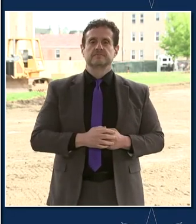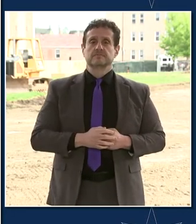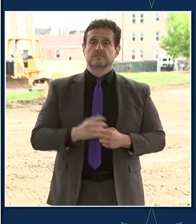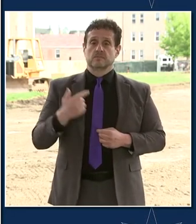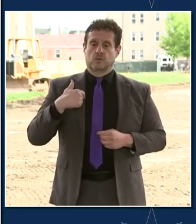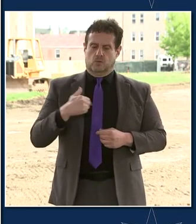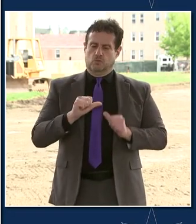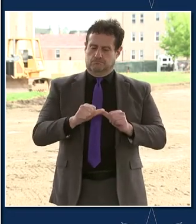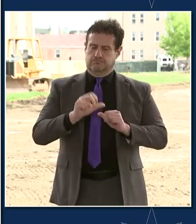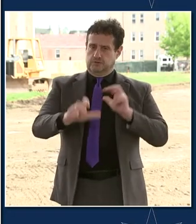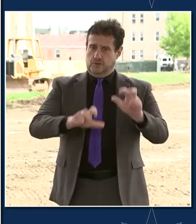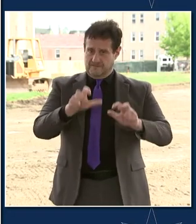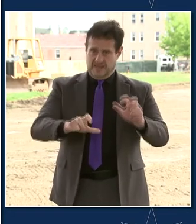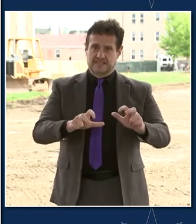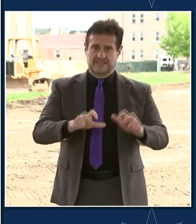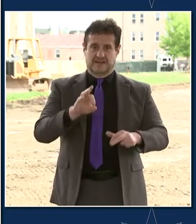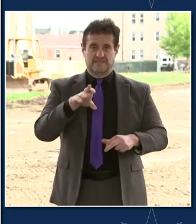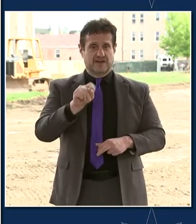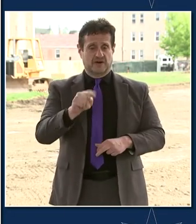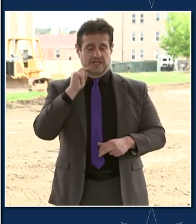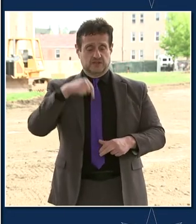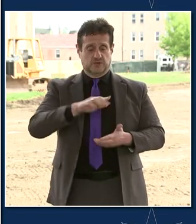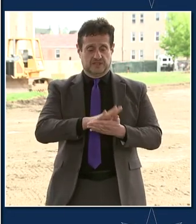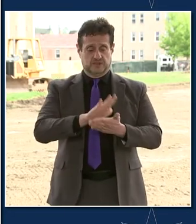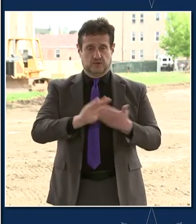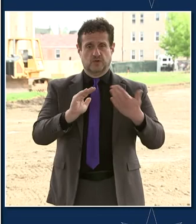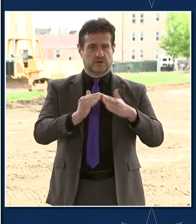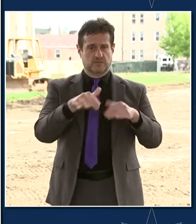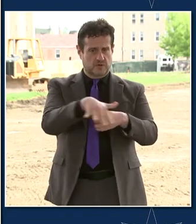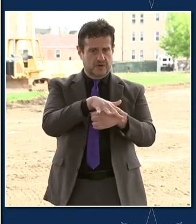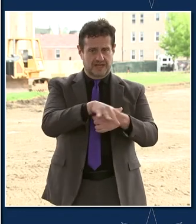in Farragut so that this school community can thrive for